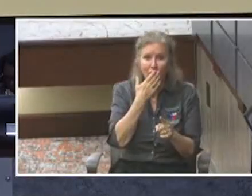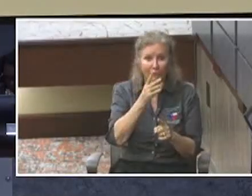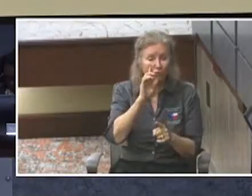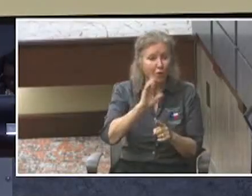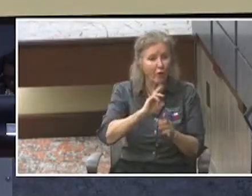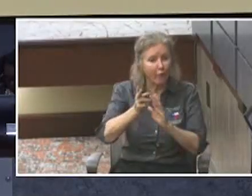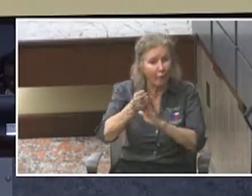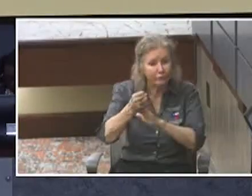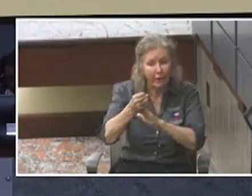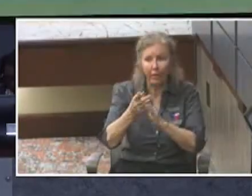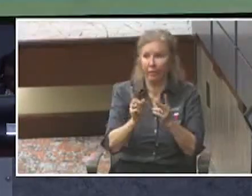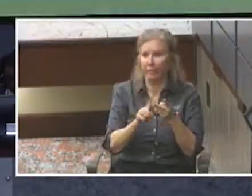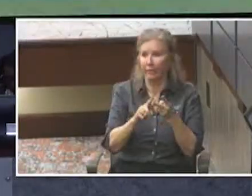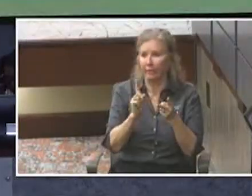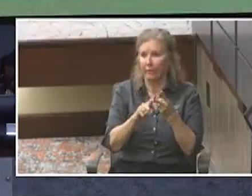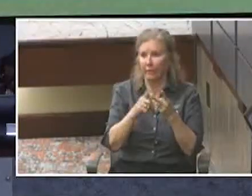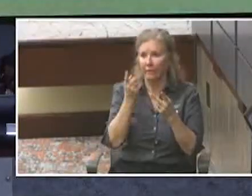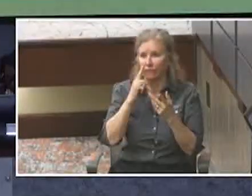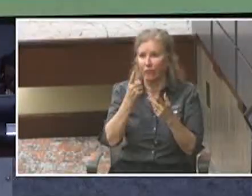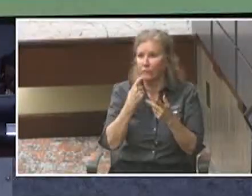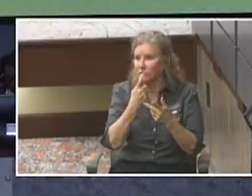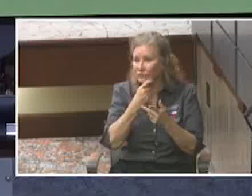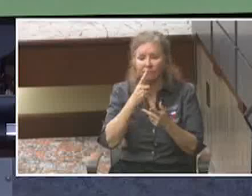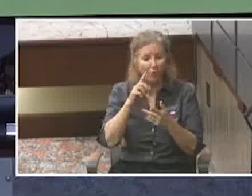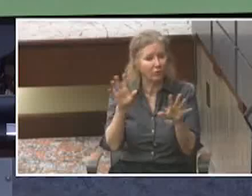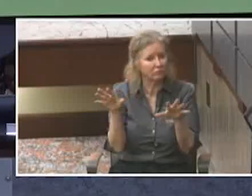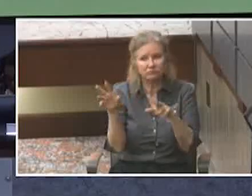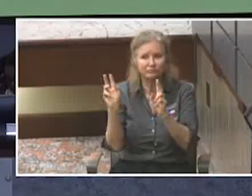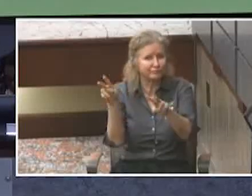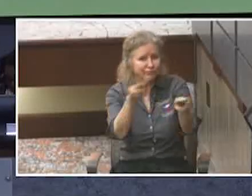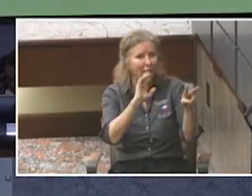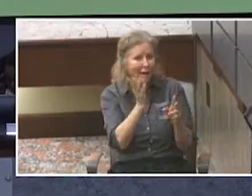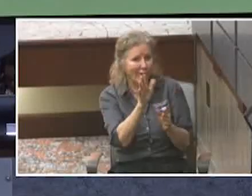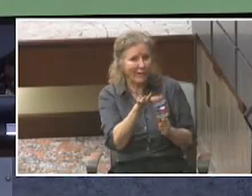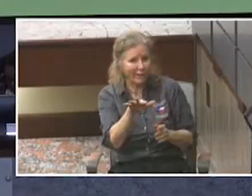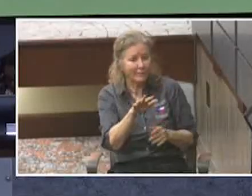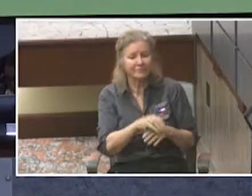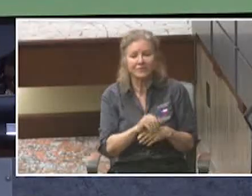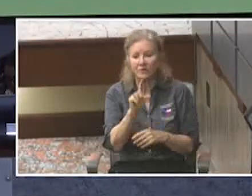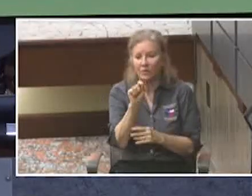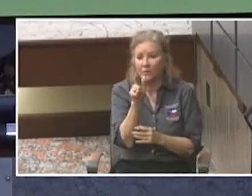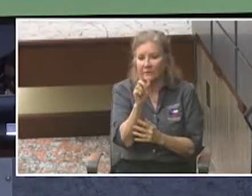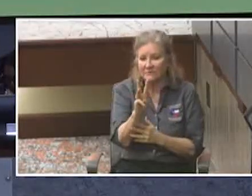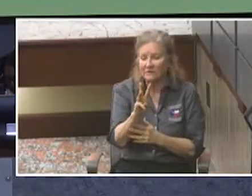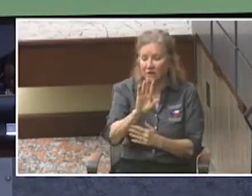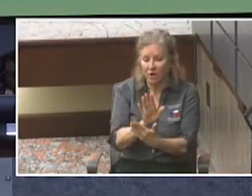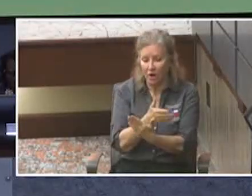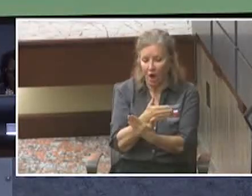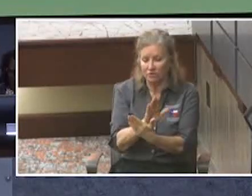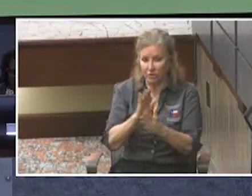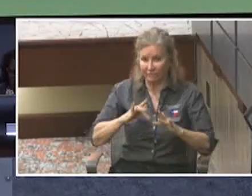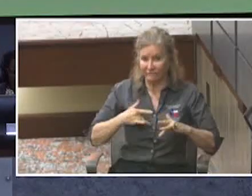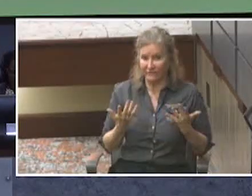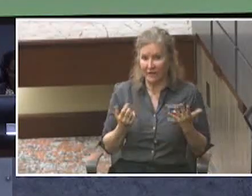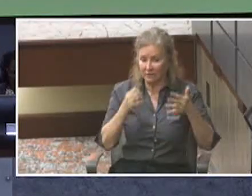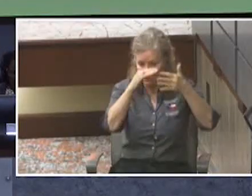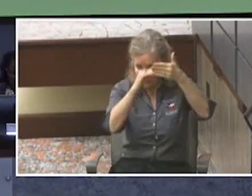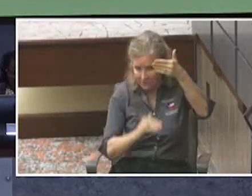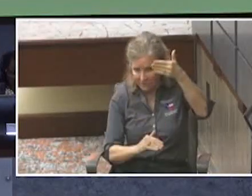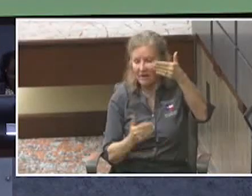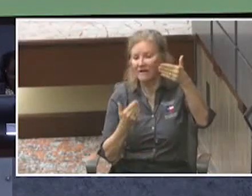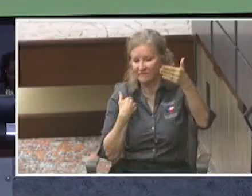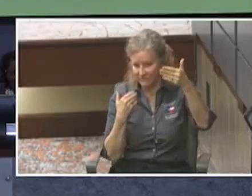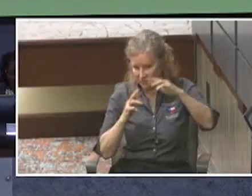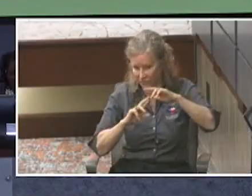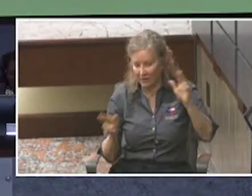to our area. So looking at 2026, here's the concert and event lineup that we have. We